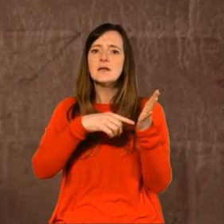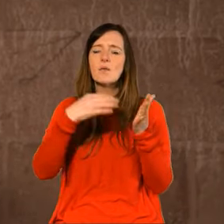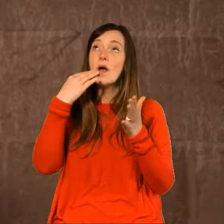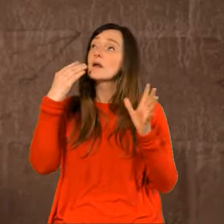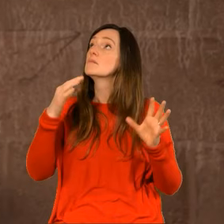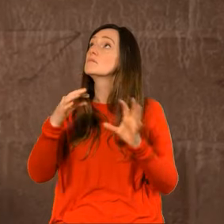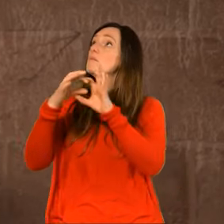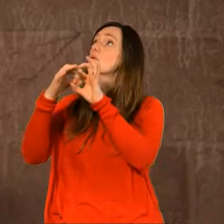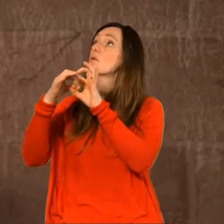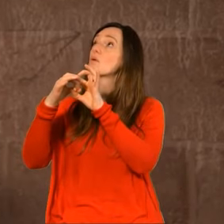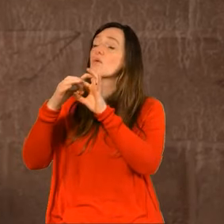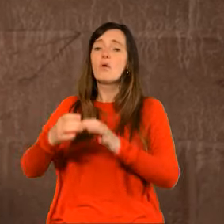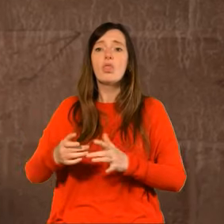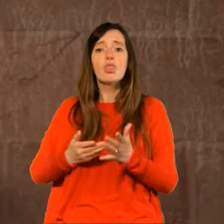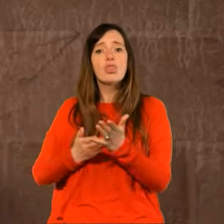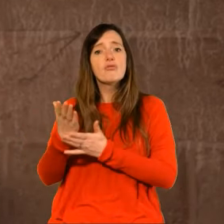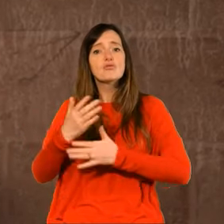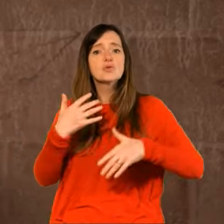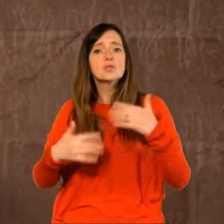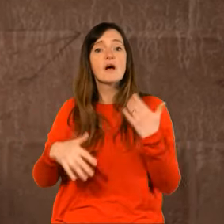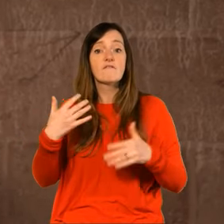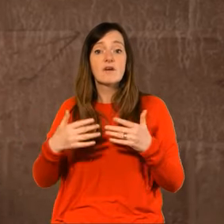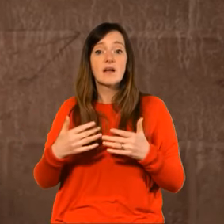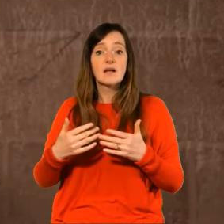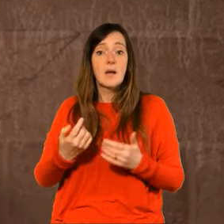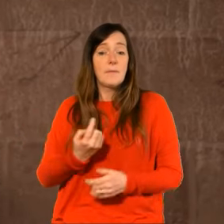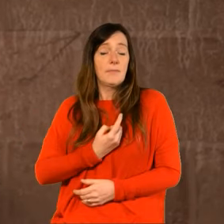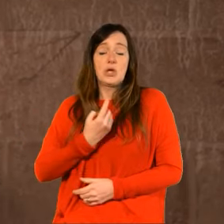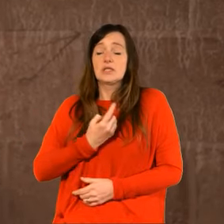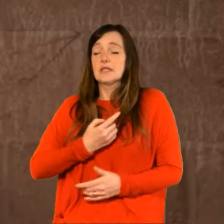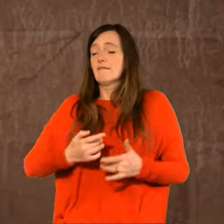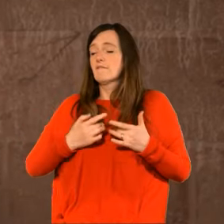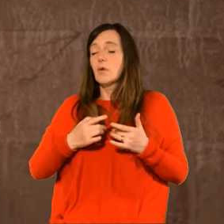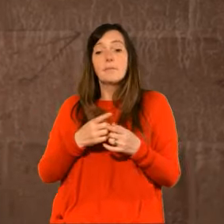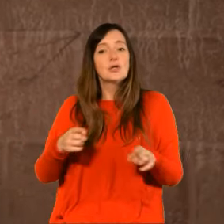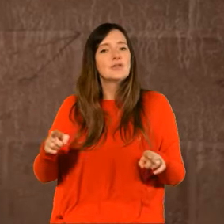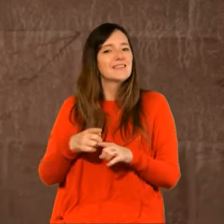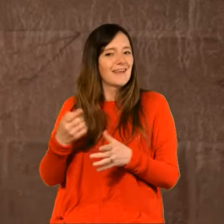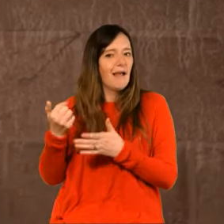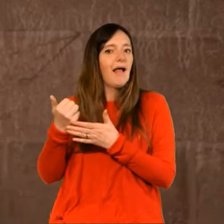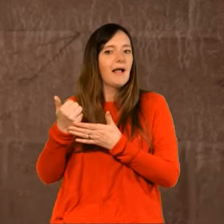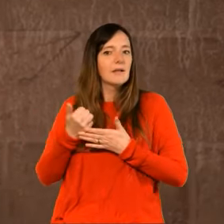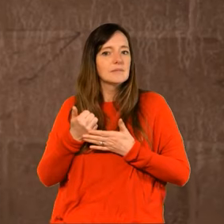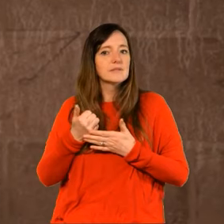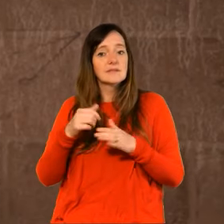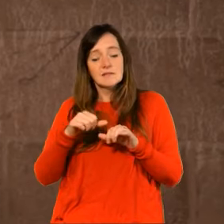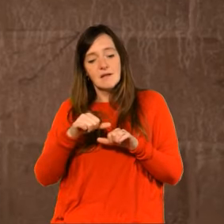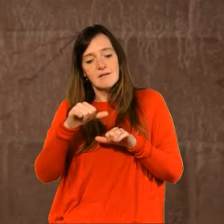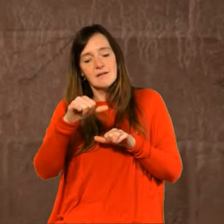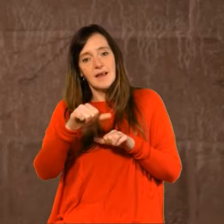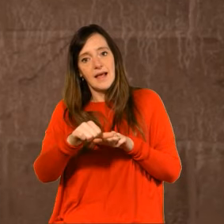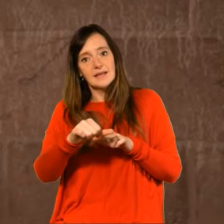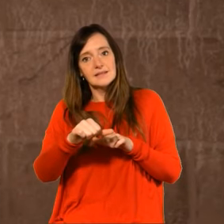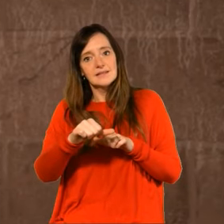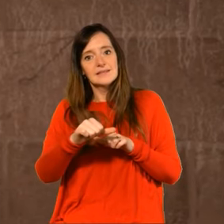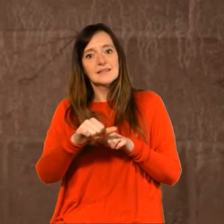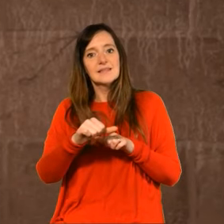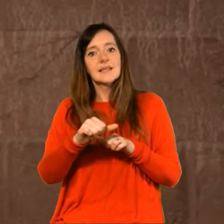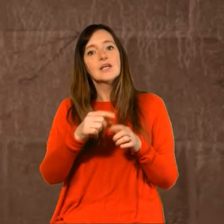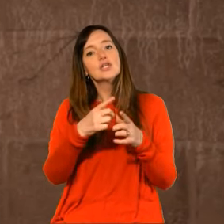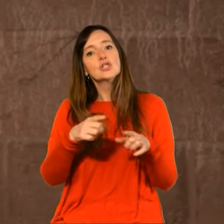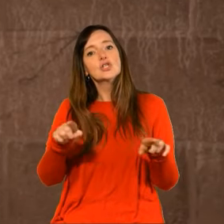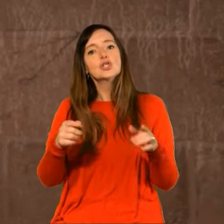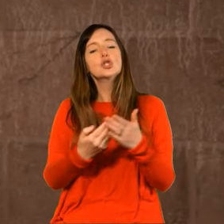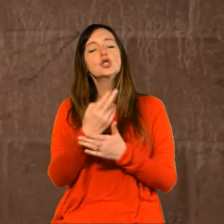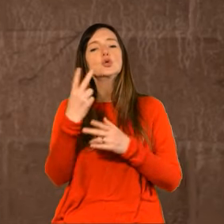find music a great way of pouring out my emotions before the Lord. So we're going to hear again from Emu now as Liv Chapman introduces their new